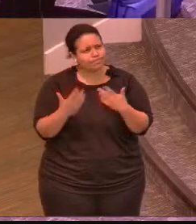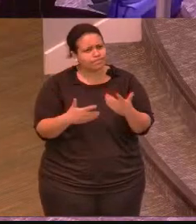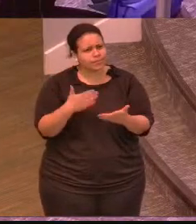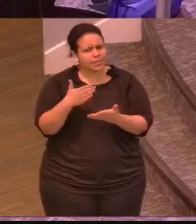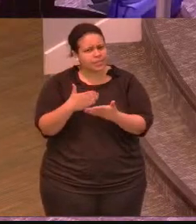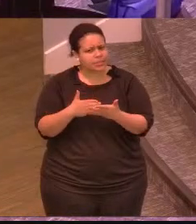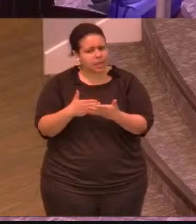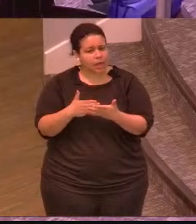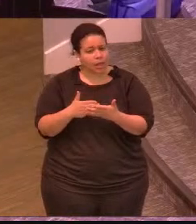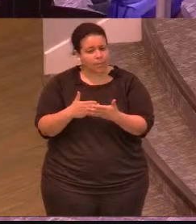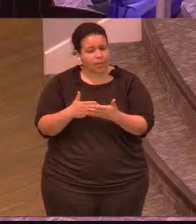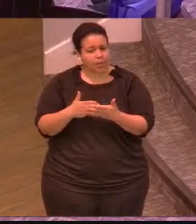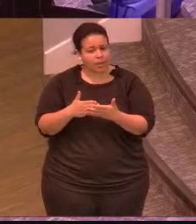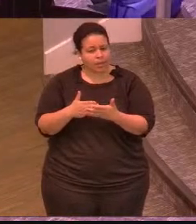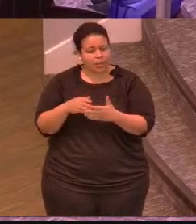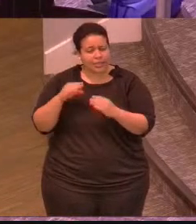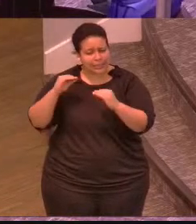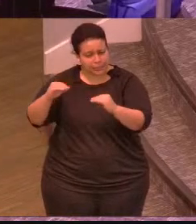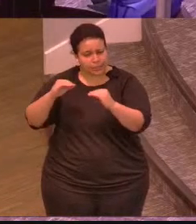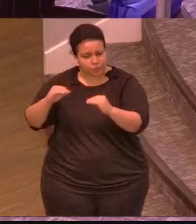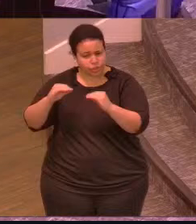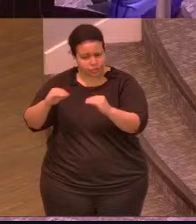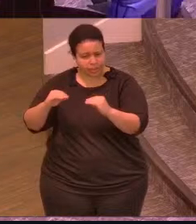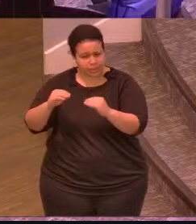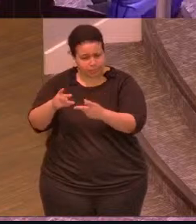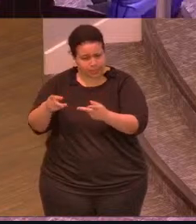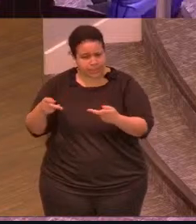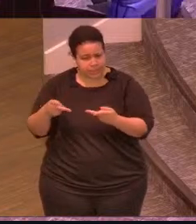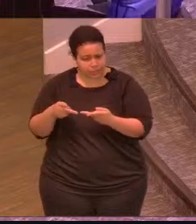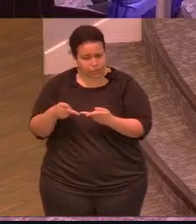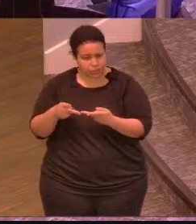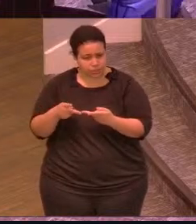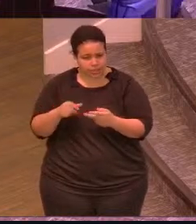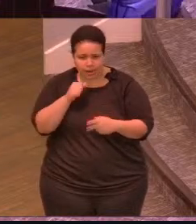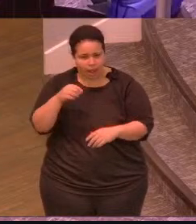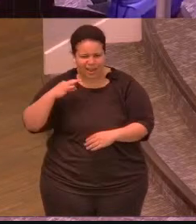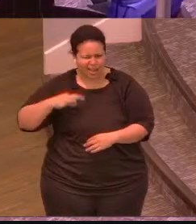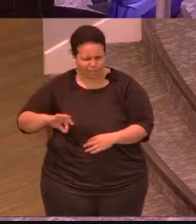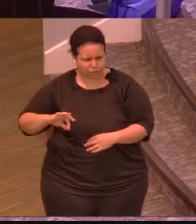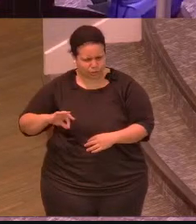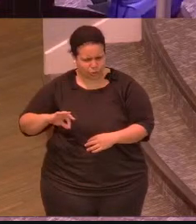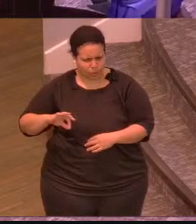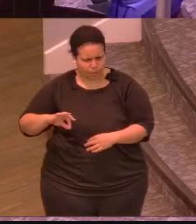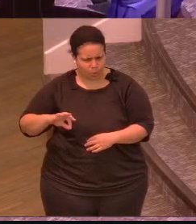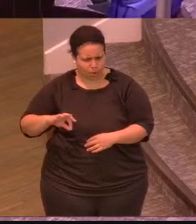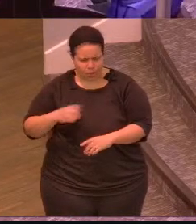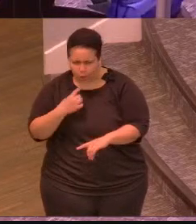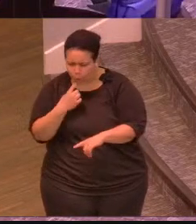teaching positions that would not be eligible according to